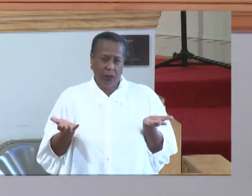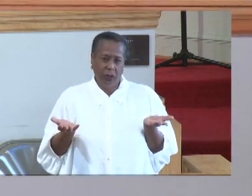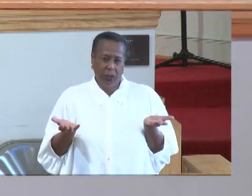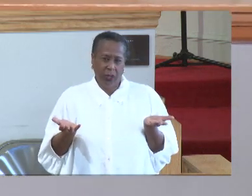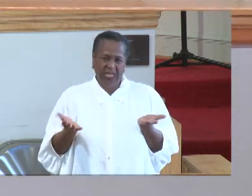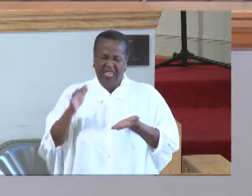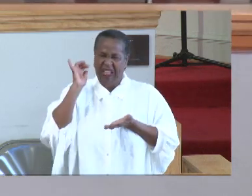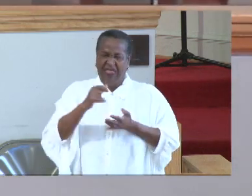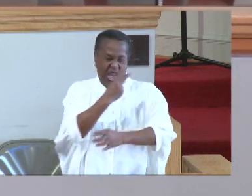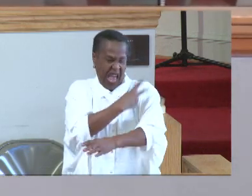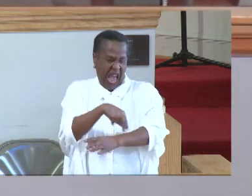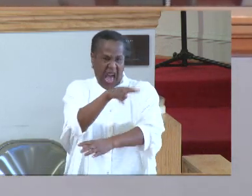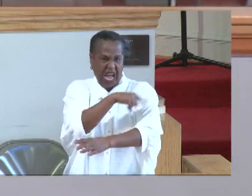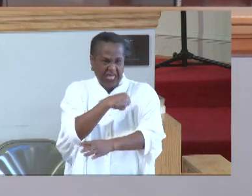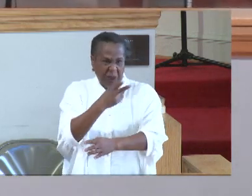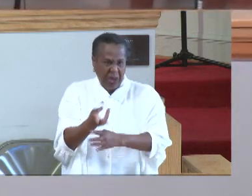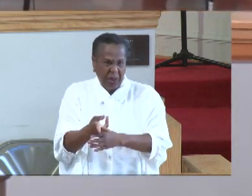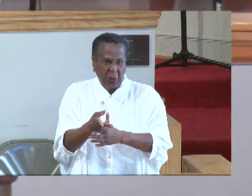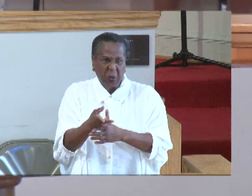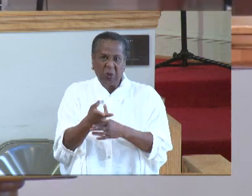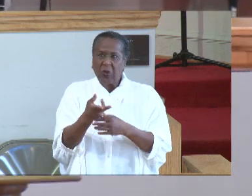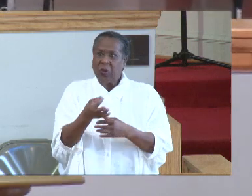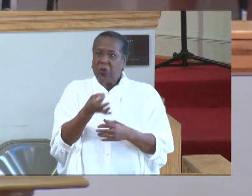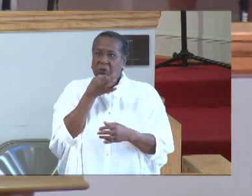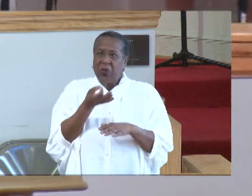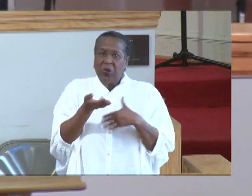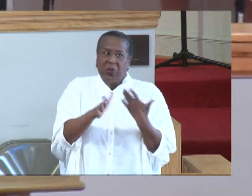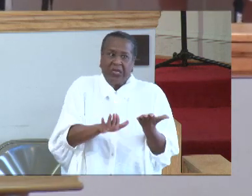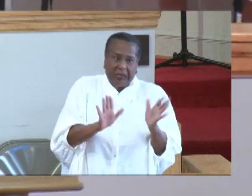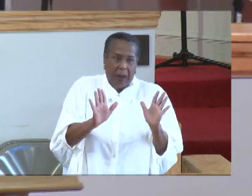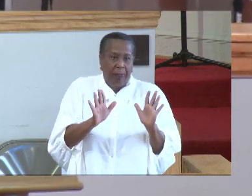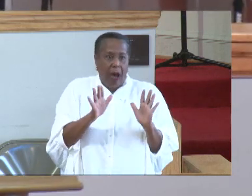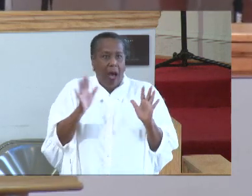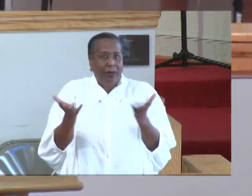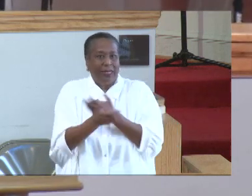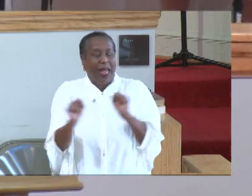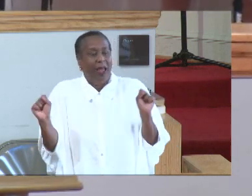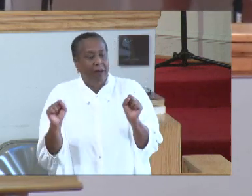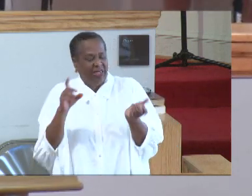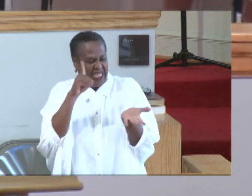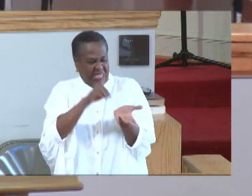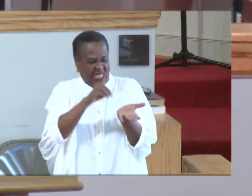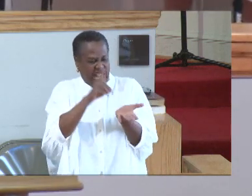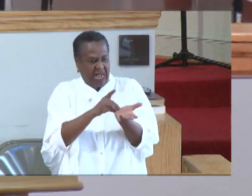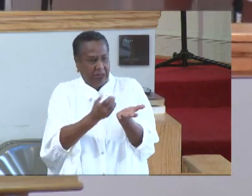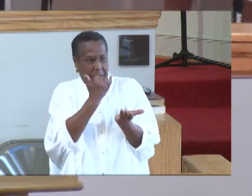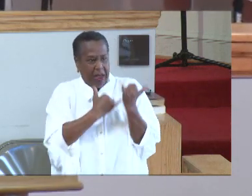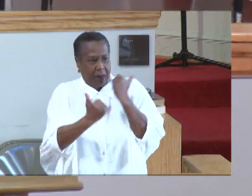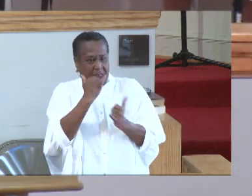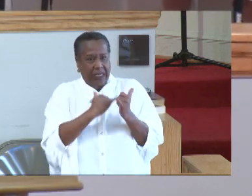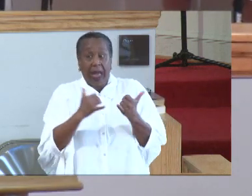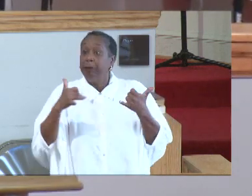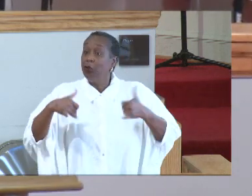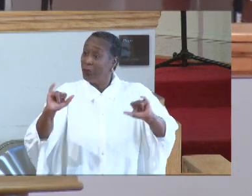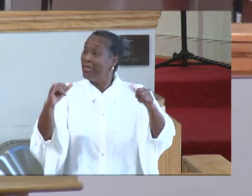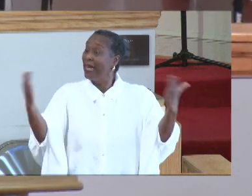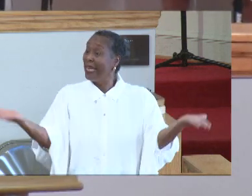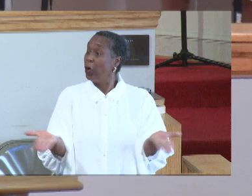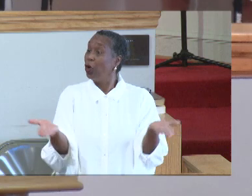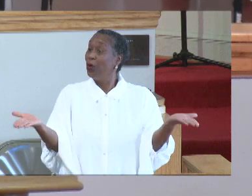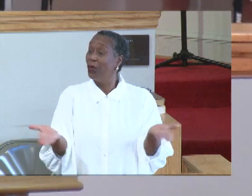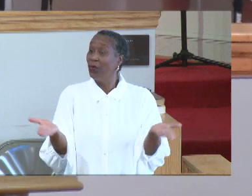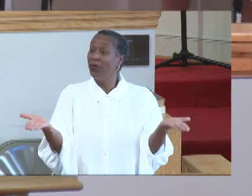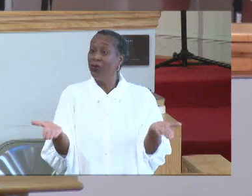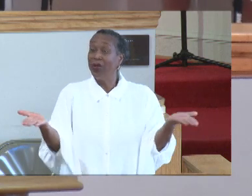That hospital stay that was nearly fatal, because the doctors made a mistake, but you're still here.